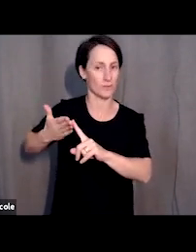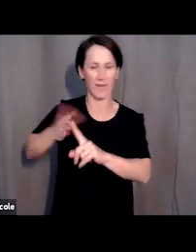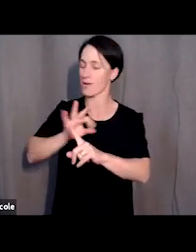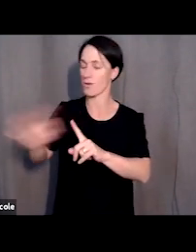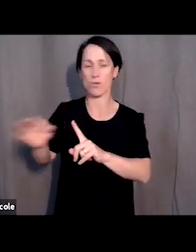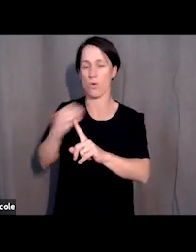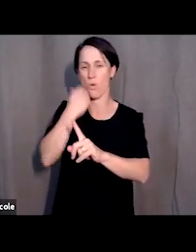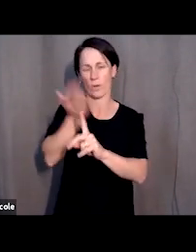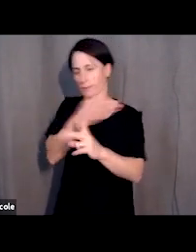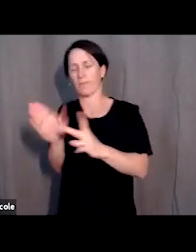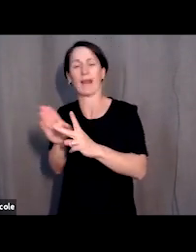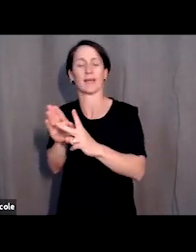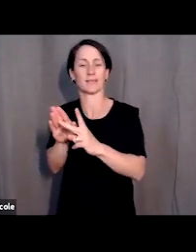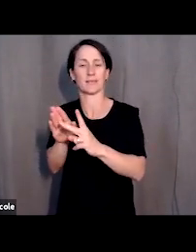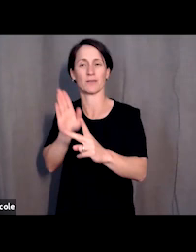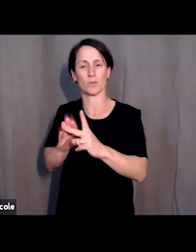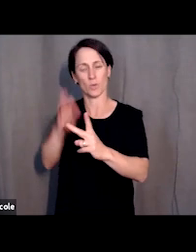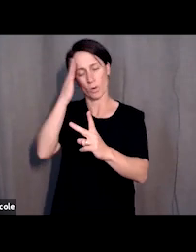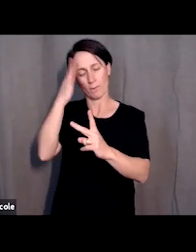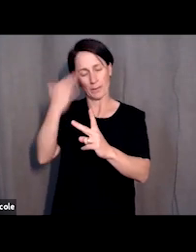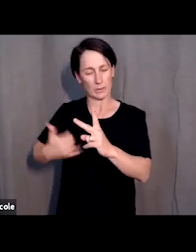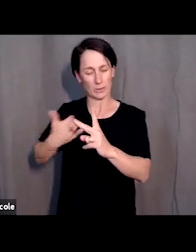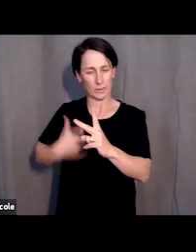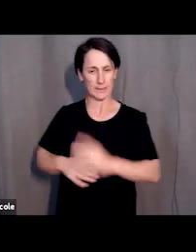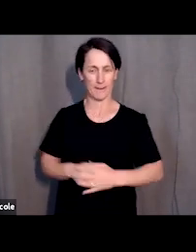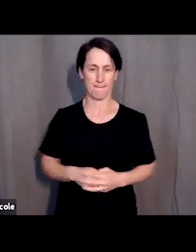there, which means that they became very unwell before that happened.